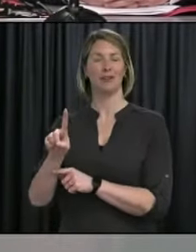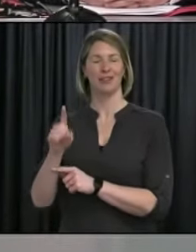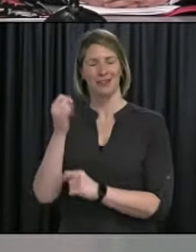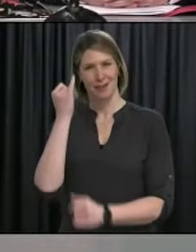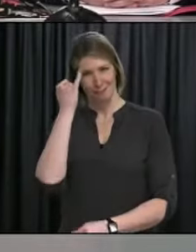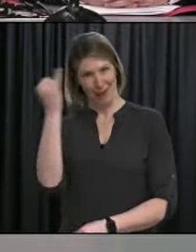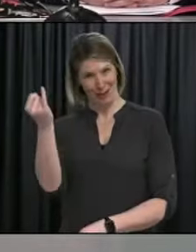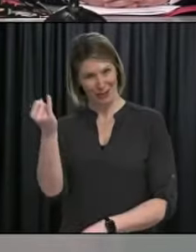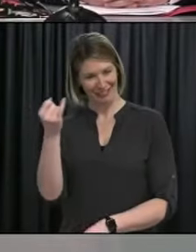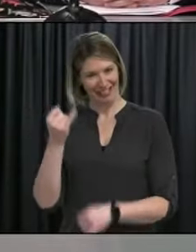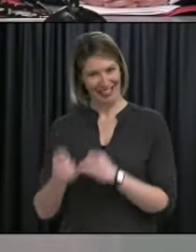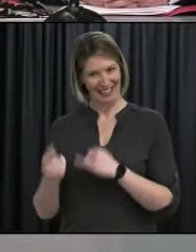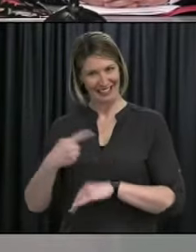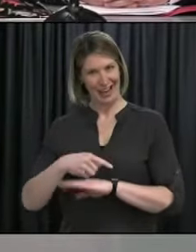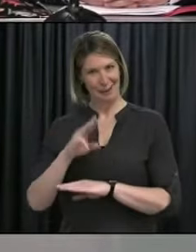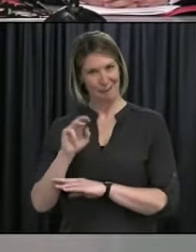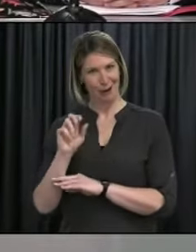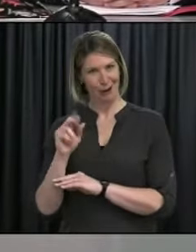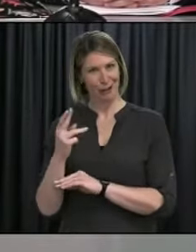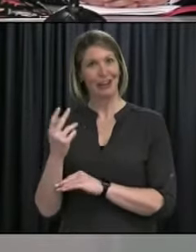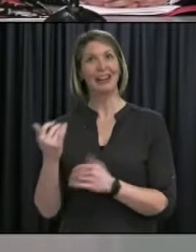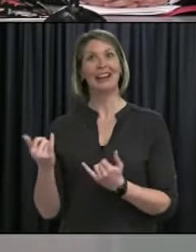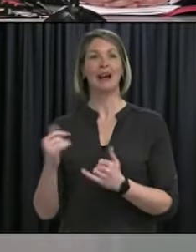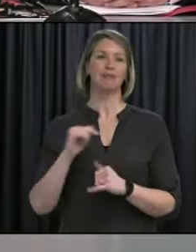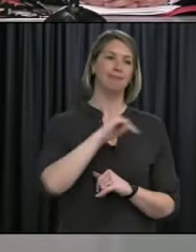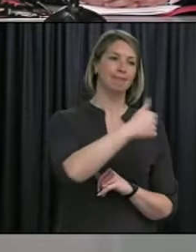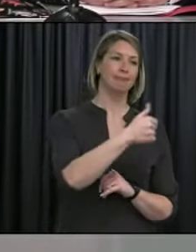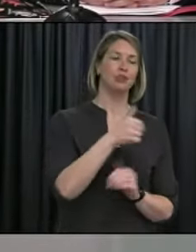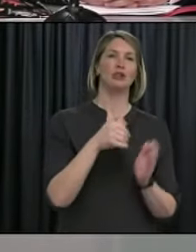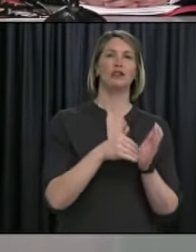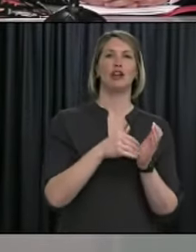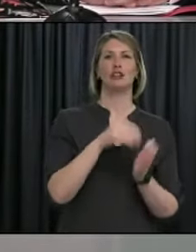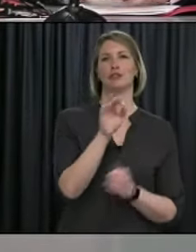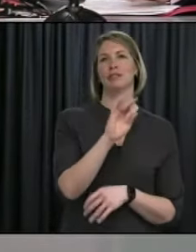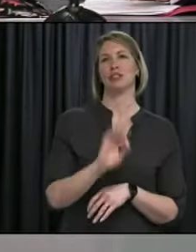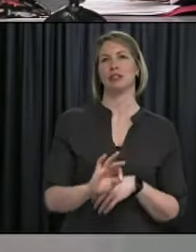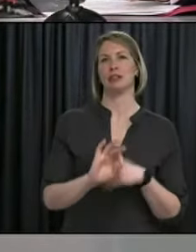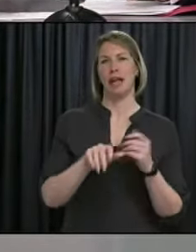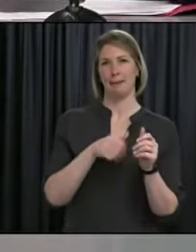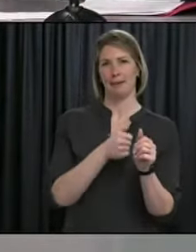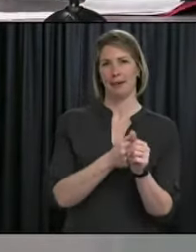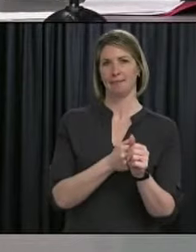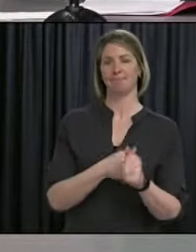I'll now turn things over to Dr. Fitzgerald for an update on today's numbers.